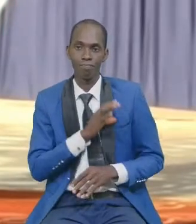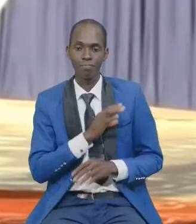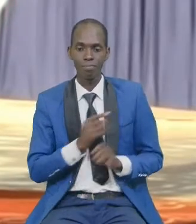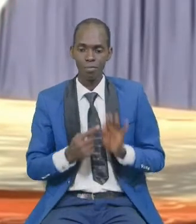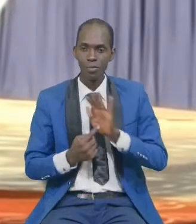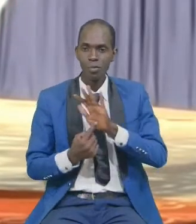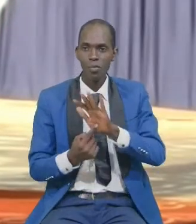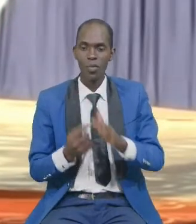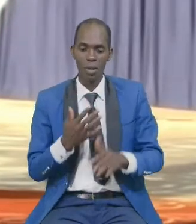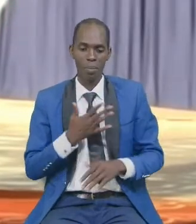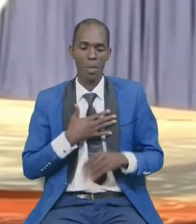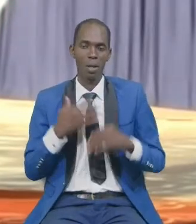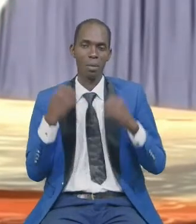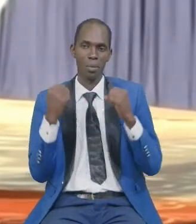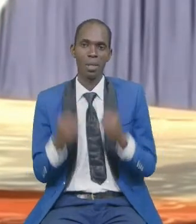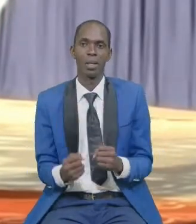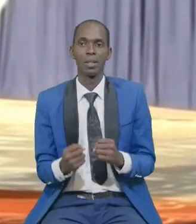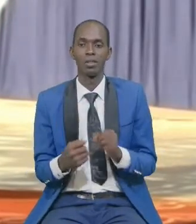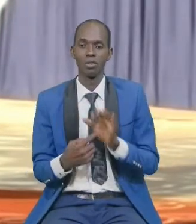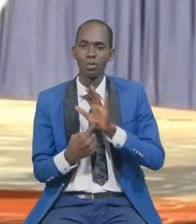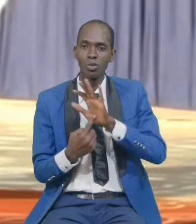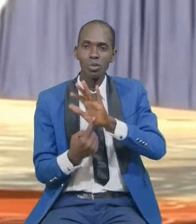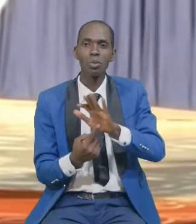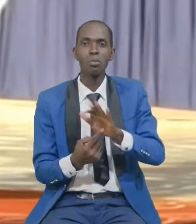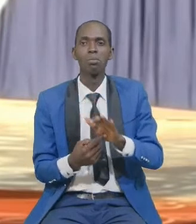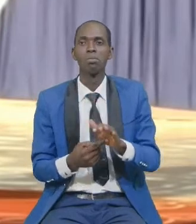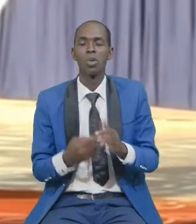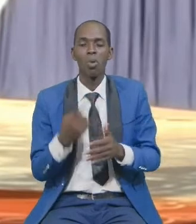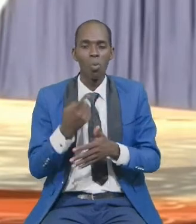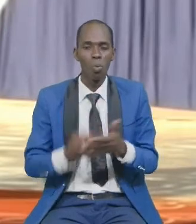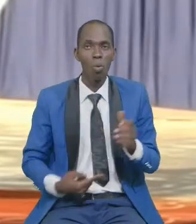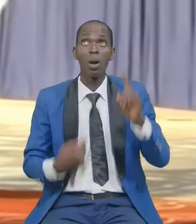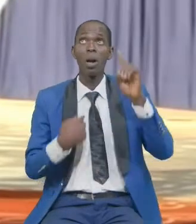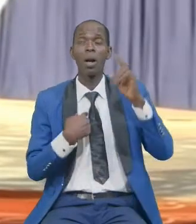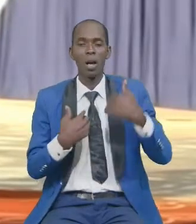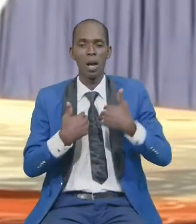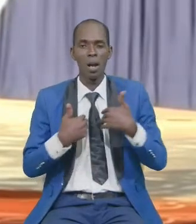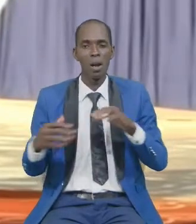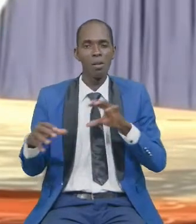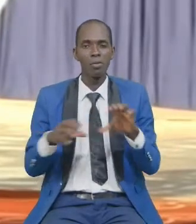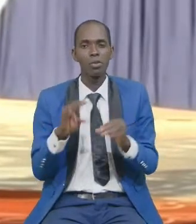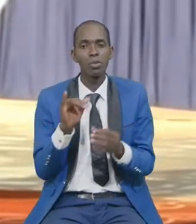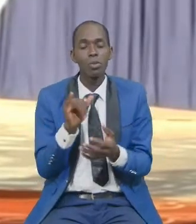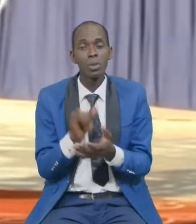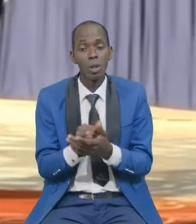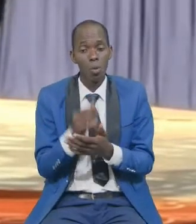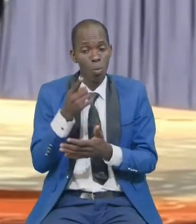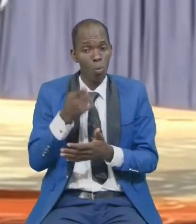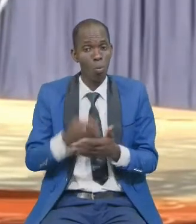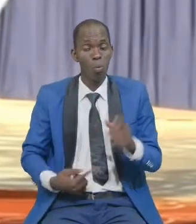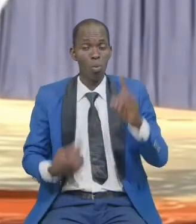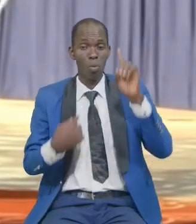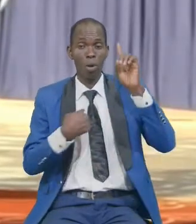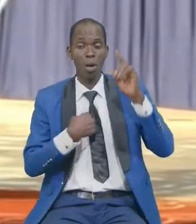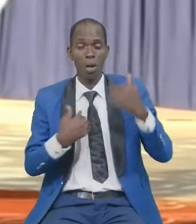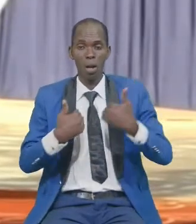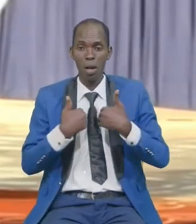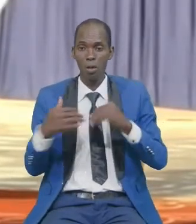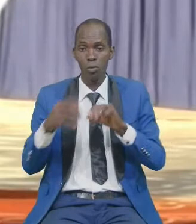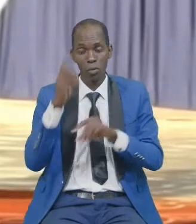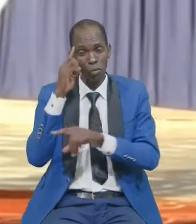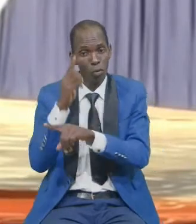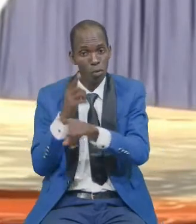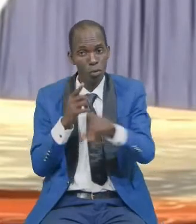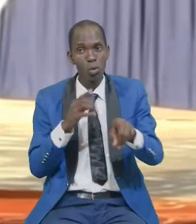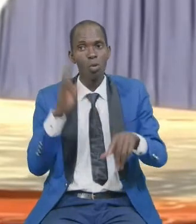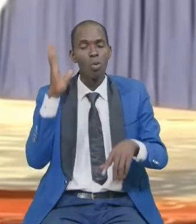Reflect my power. Reflect what I have done, so that what I have done for you will